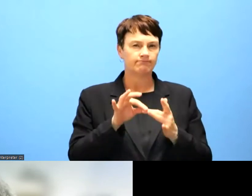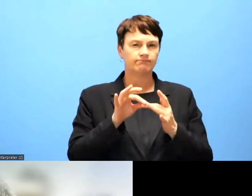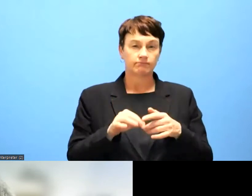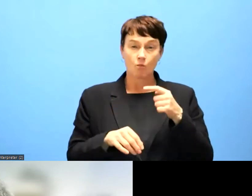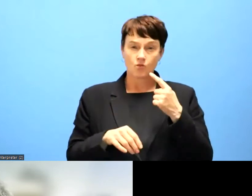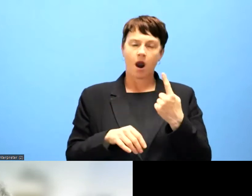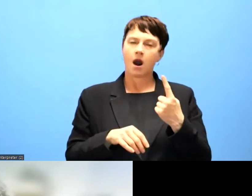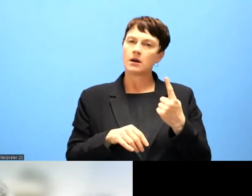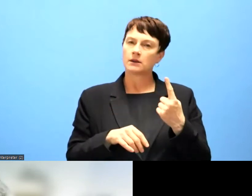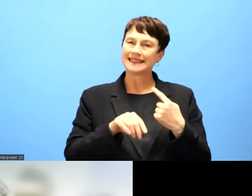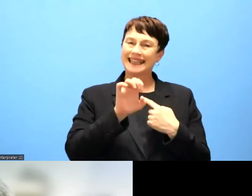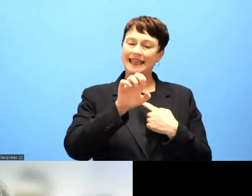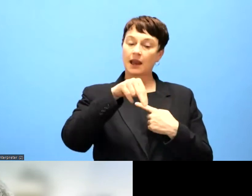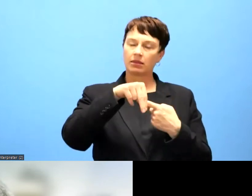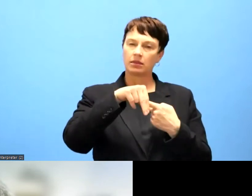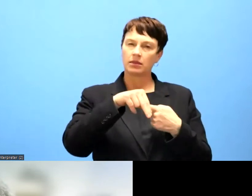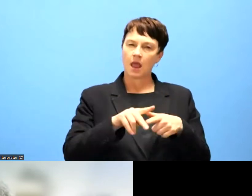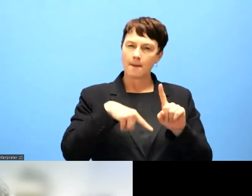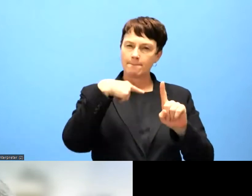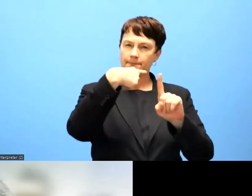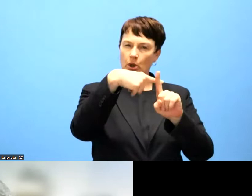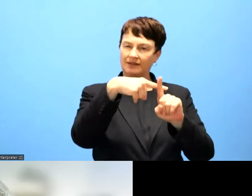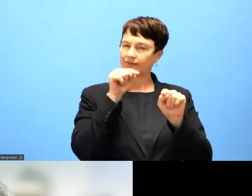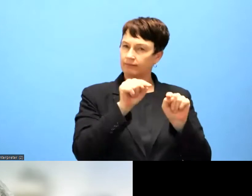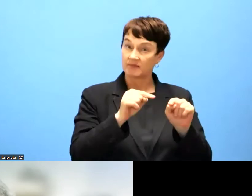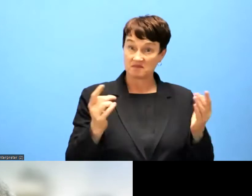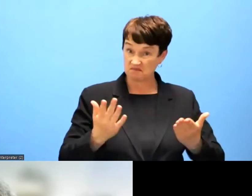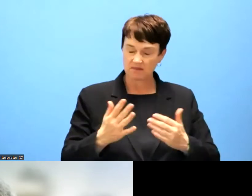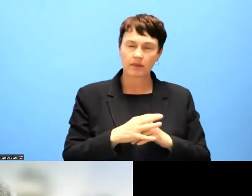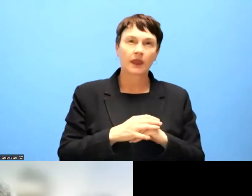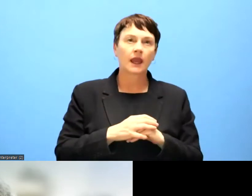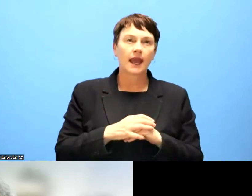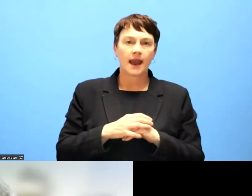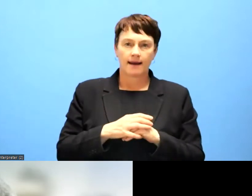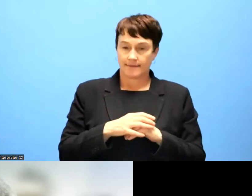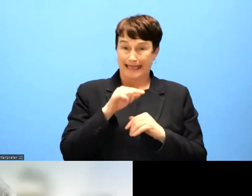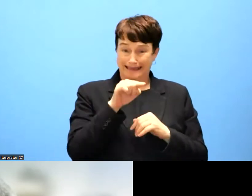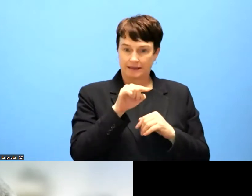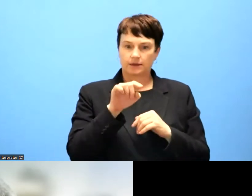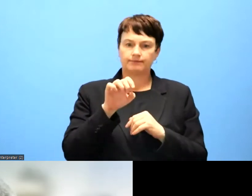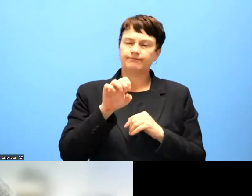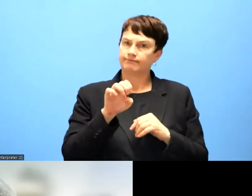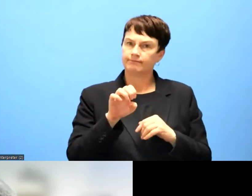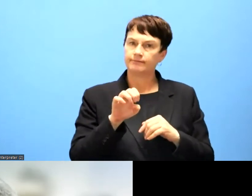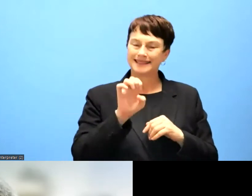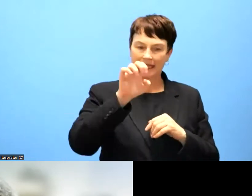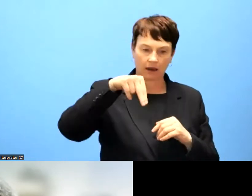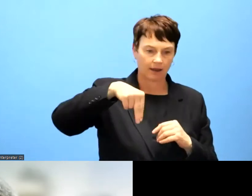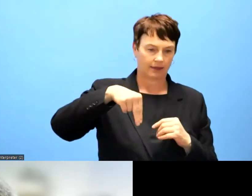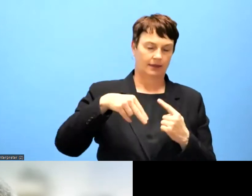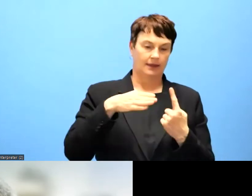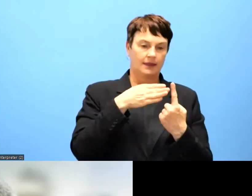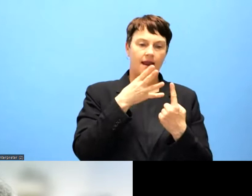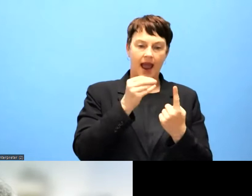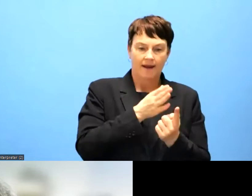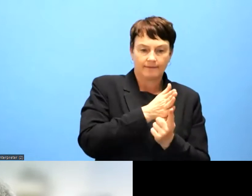this European norm is used in 3 different areas. It's used for public procurement, it's used for